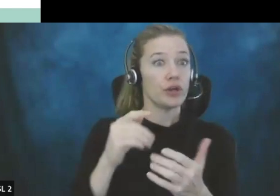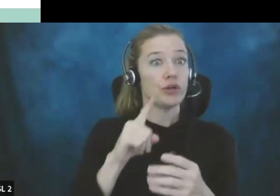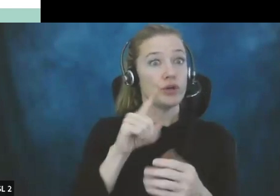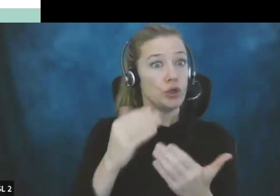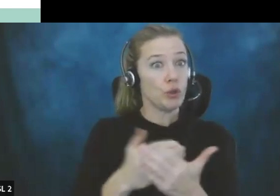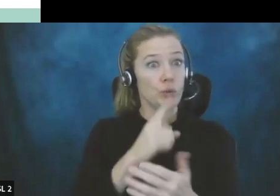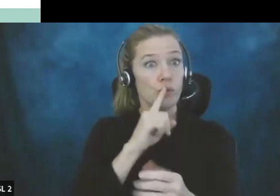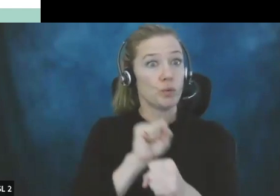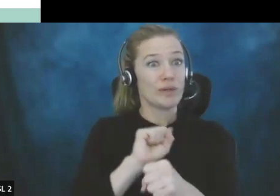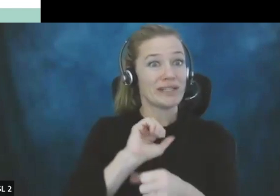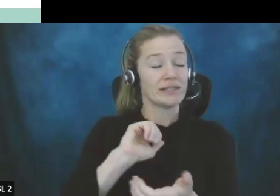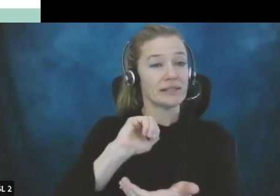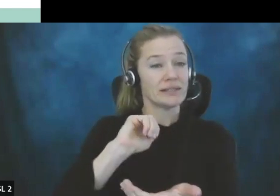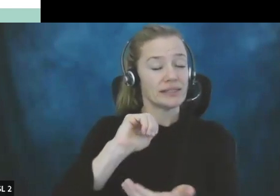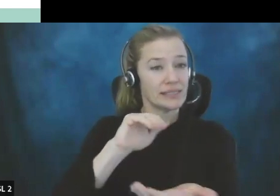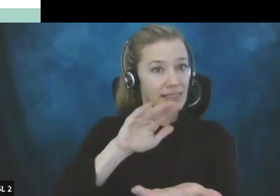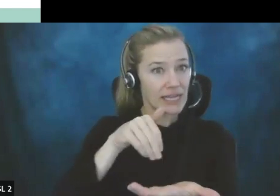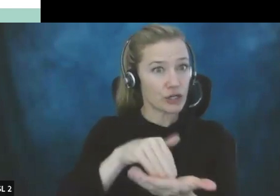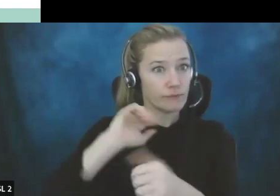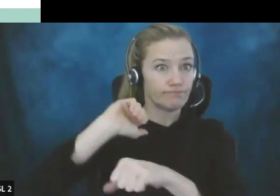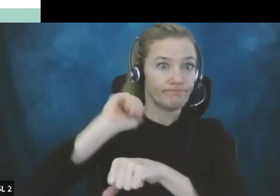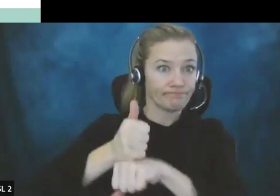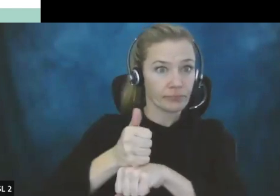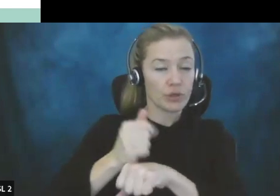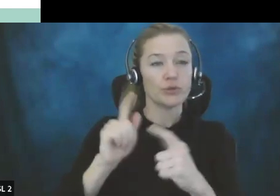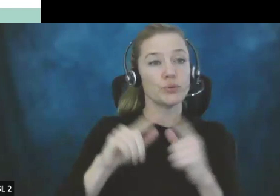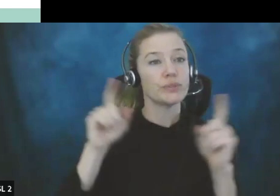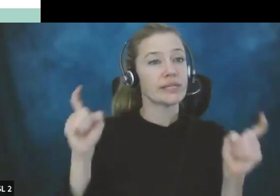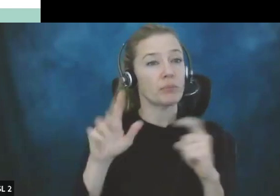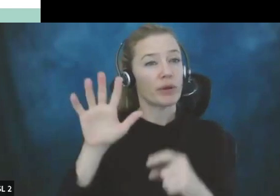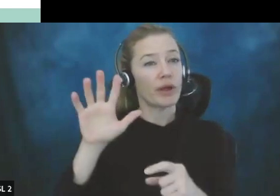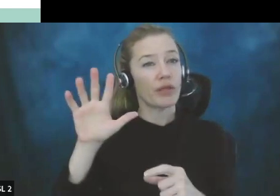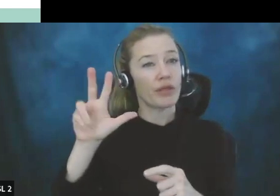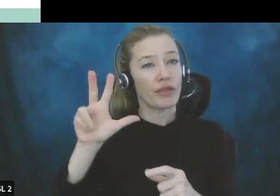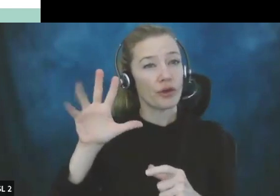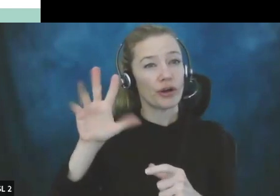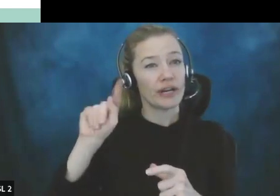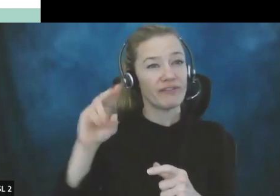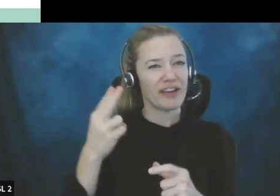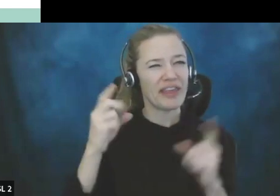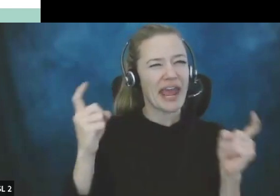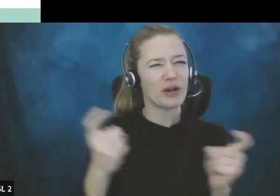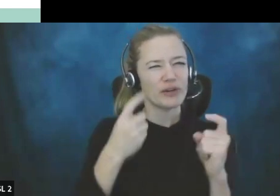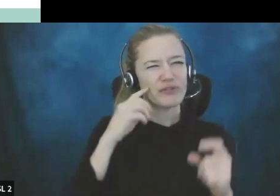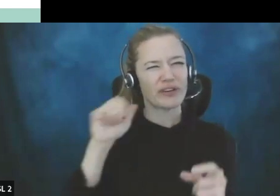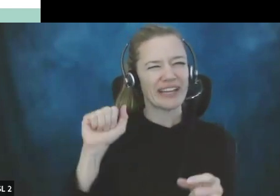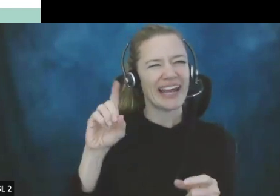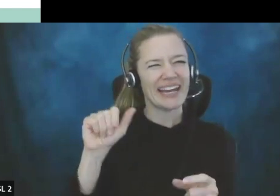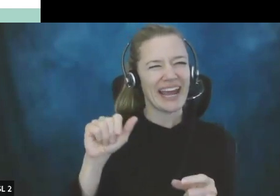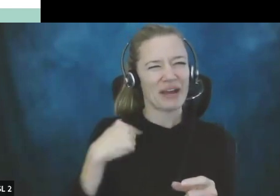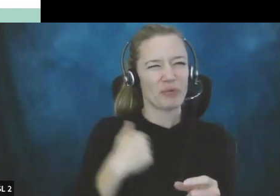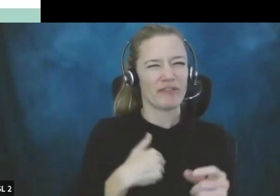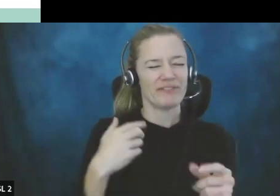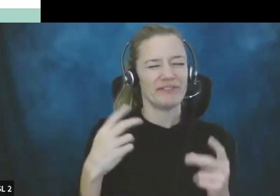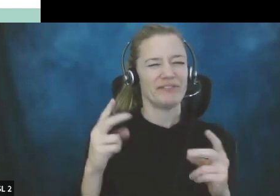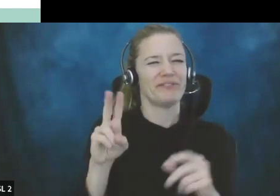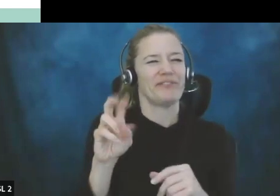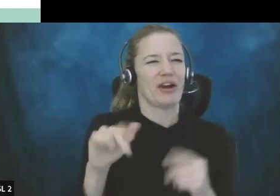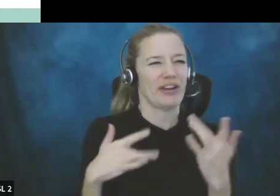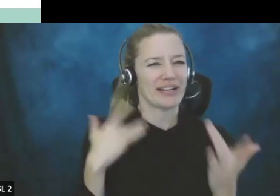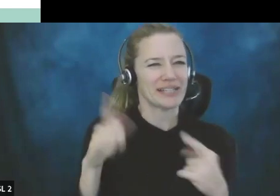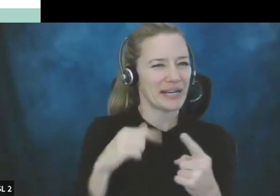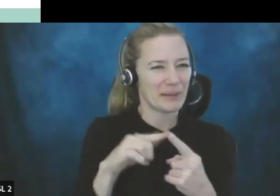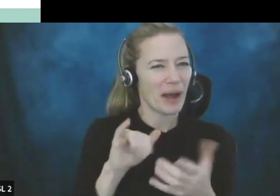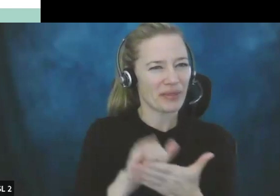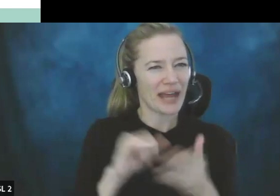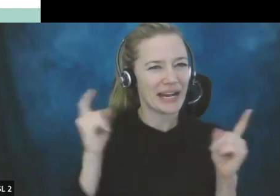launch this next July, just in time to celebrate the 35th anniversary for the ADA, which we're very excited about.